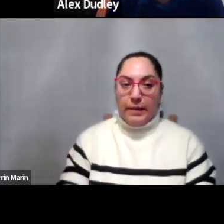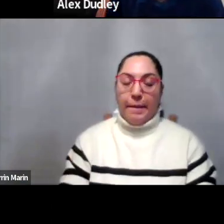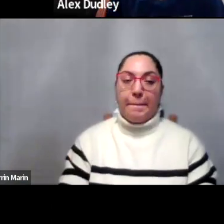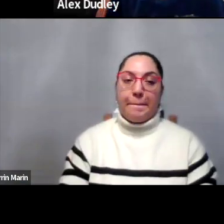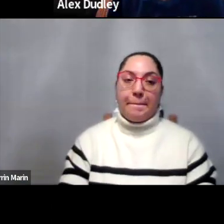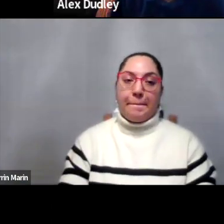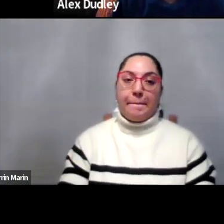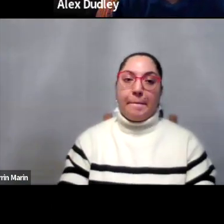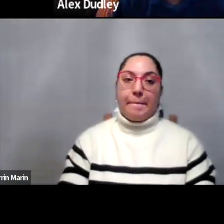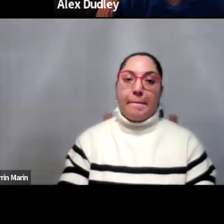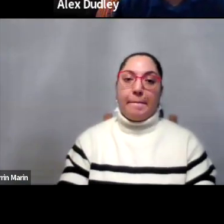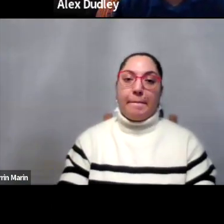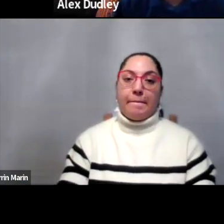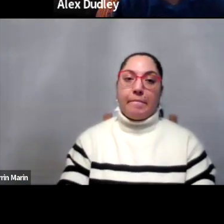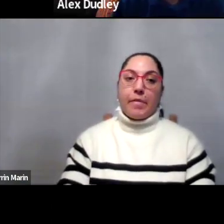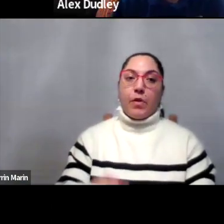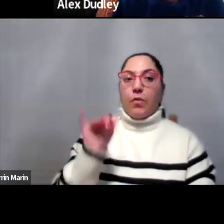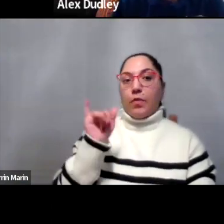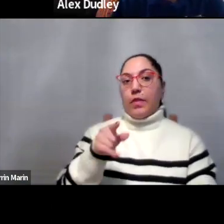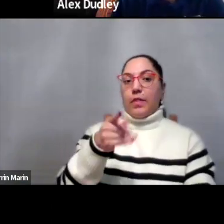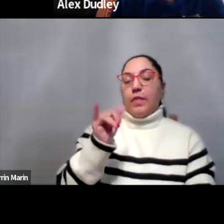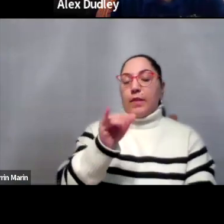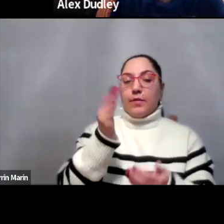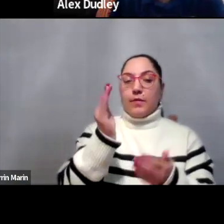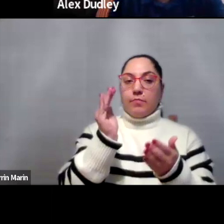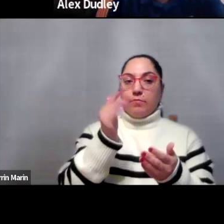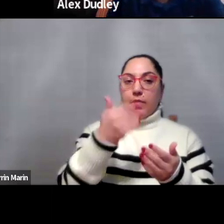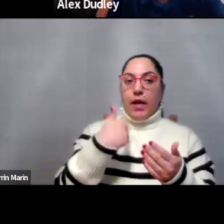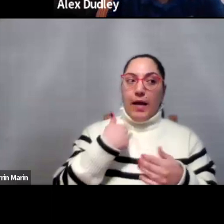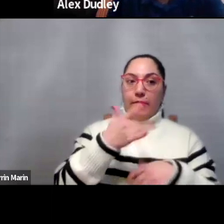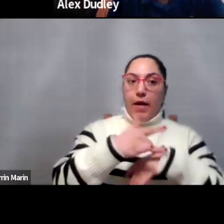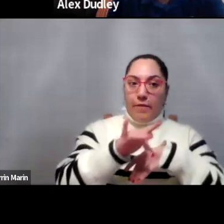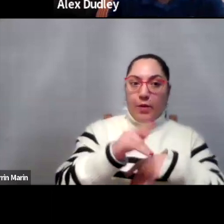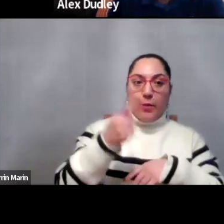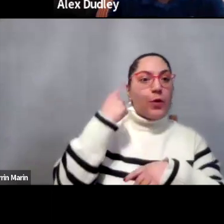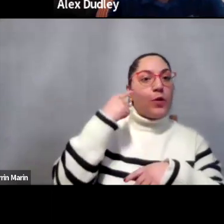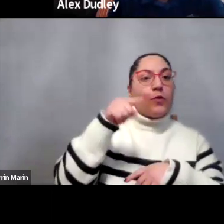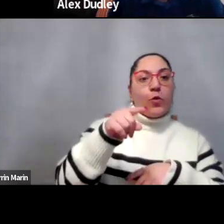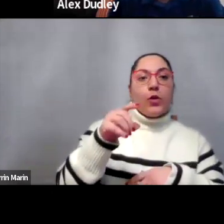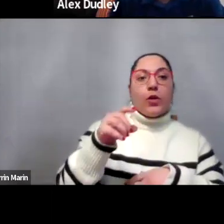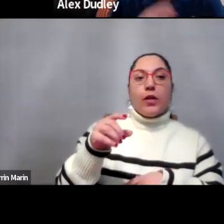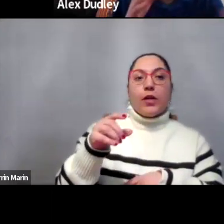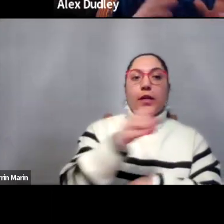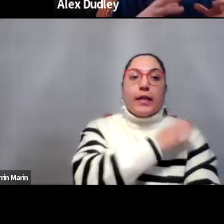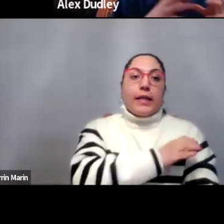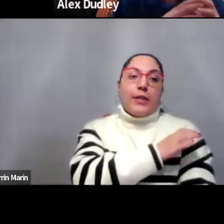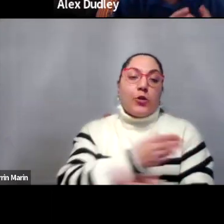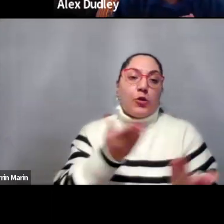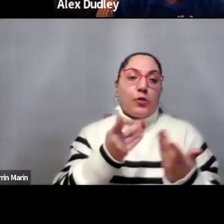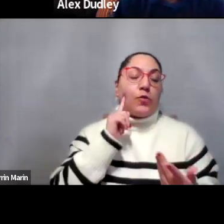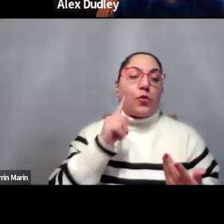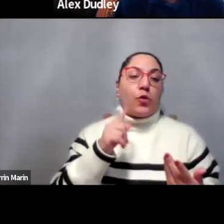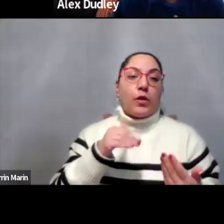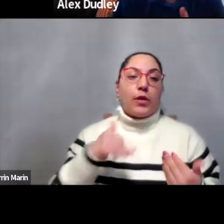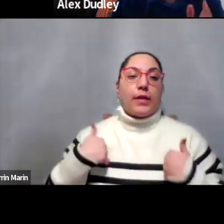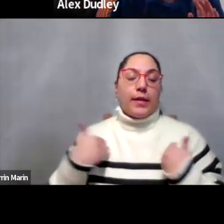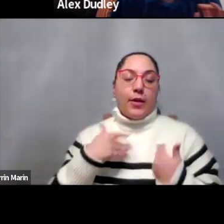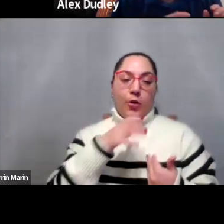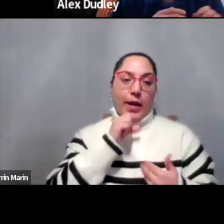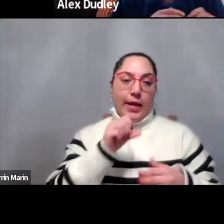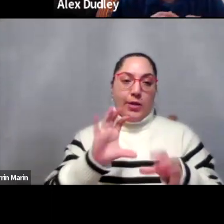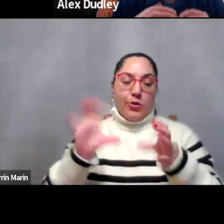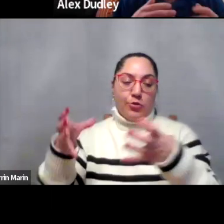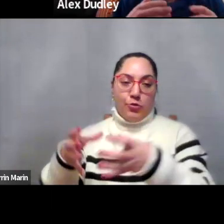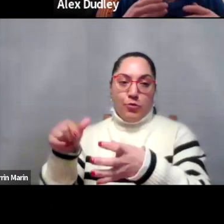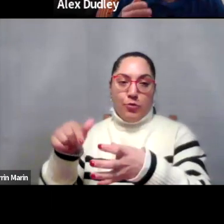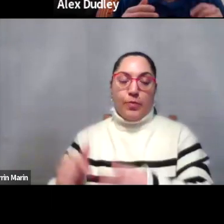well. So that is the availability for clinical services to the younger age group. Anybody